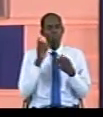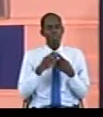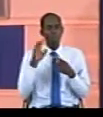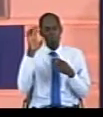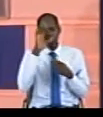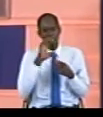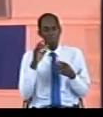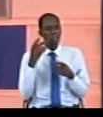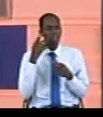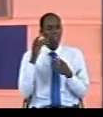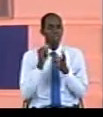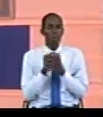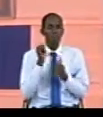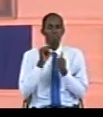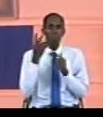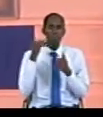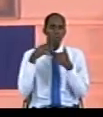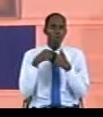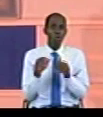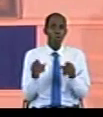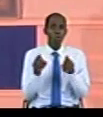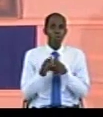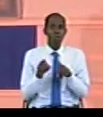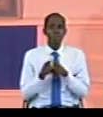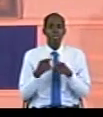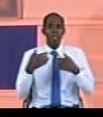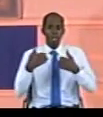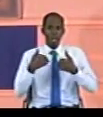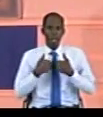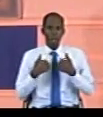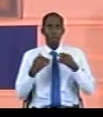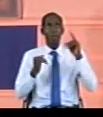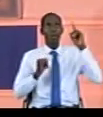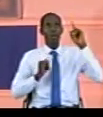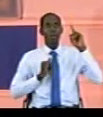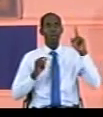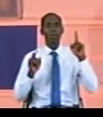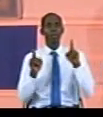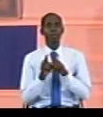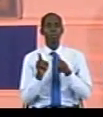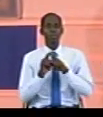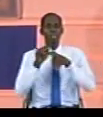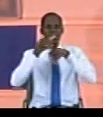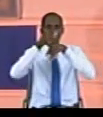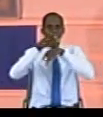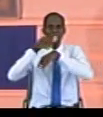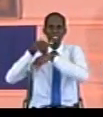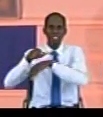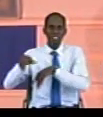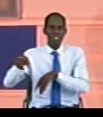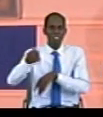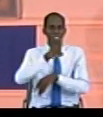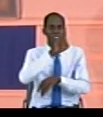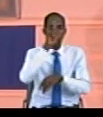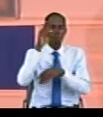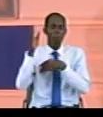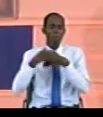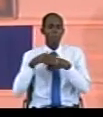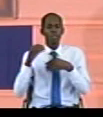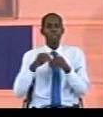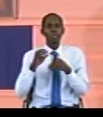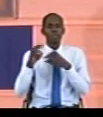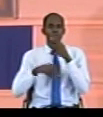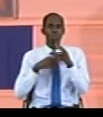was lost, even so, have I also sent them into the world. Even so, have I